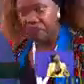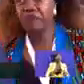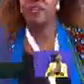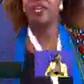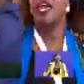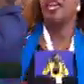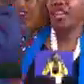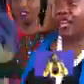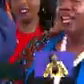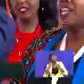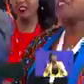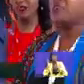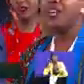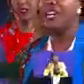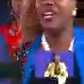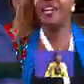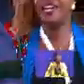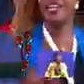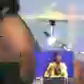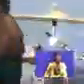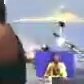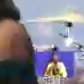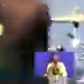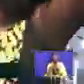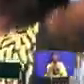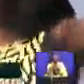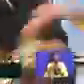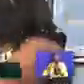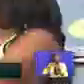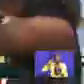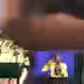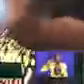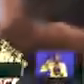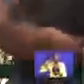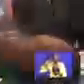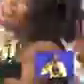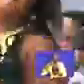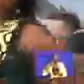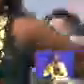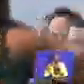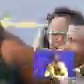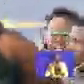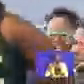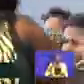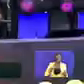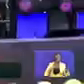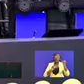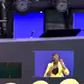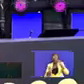every depression is every sickness every C